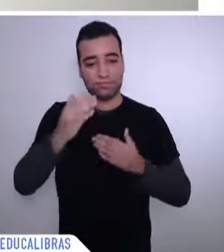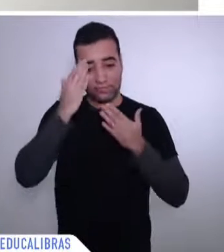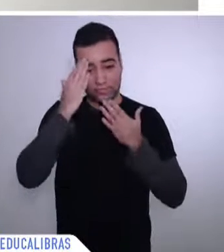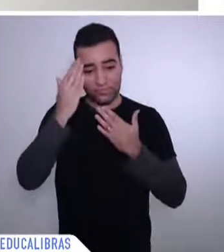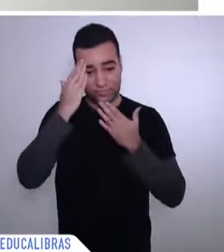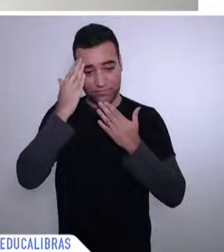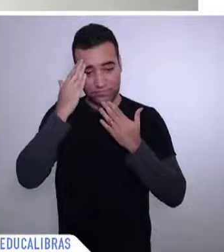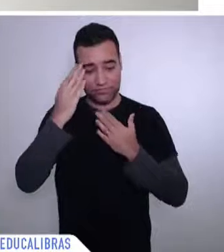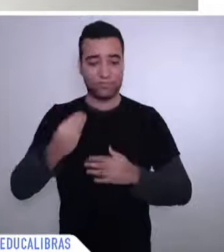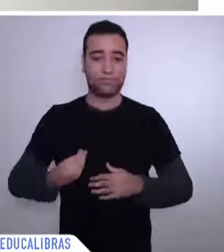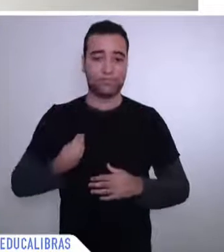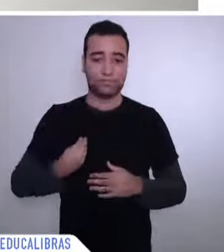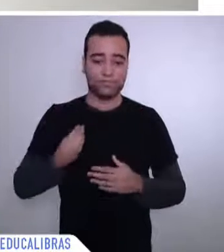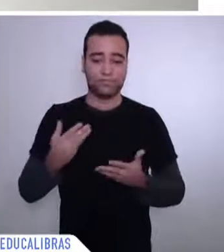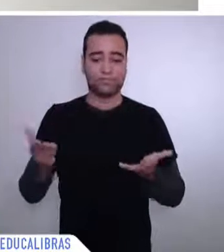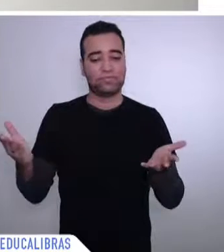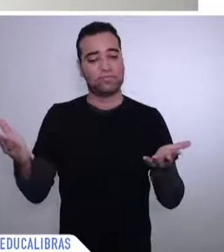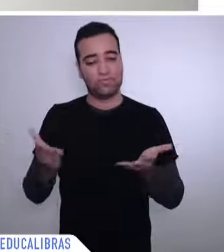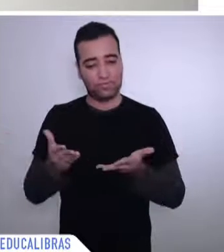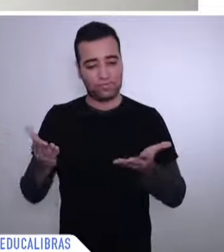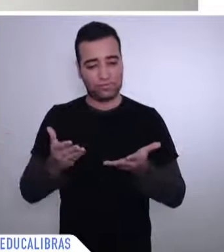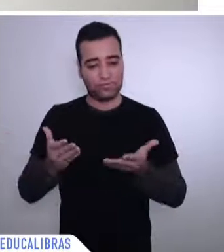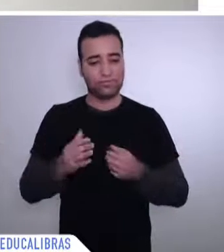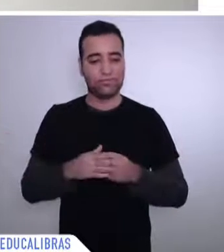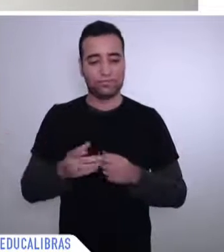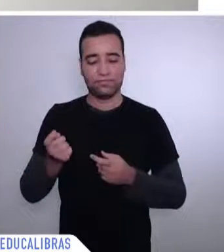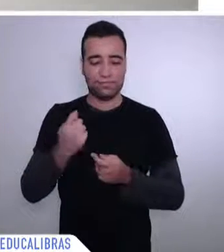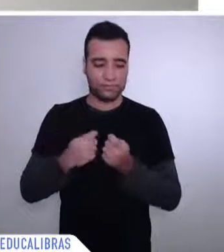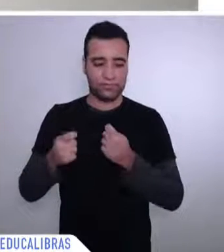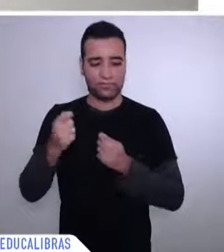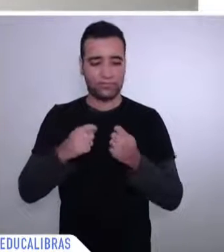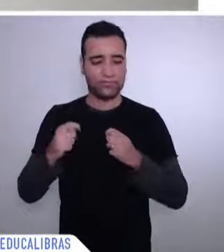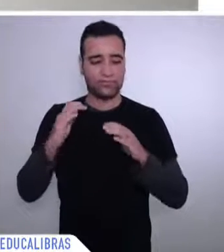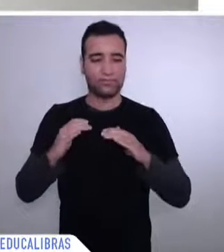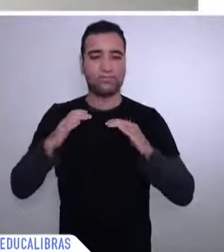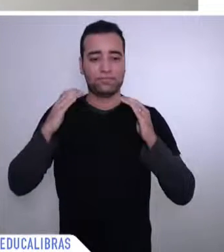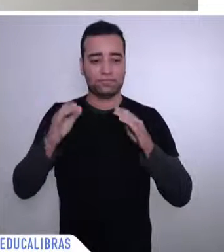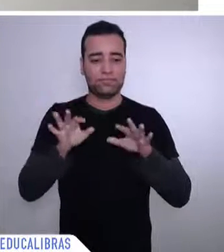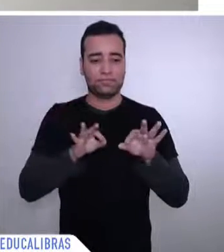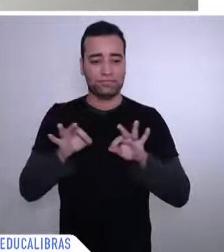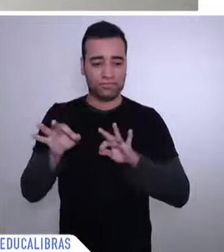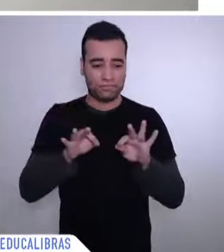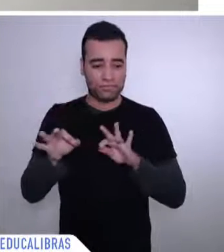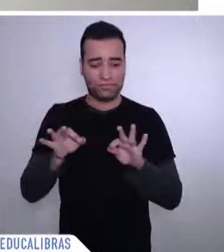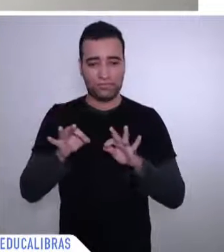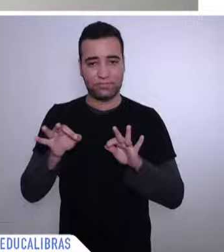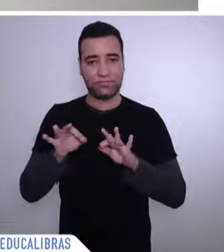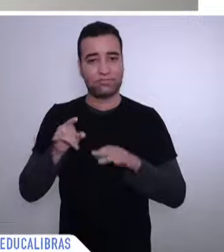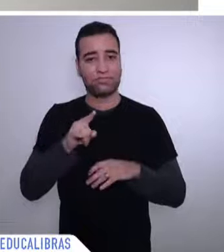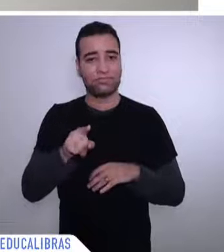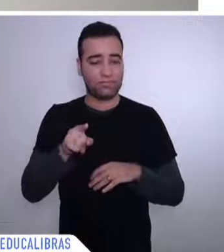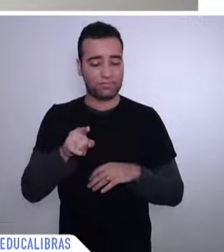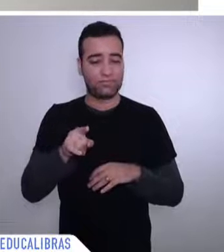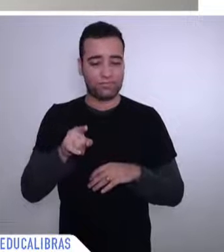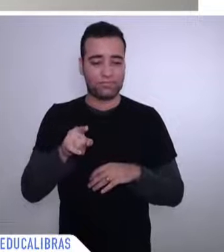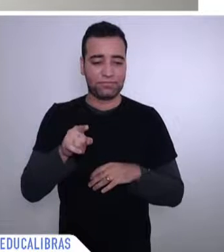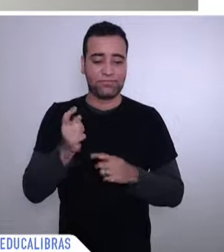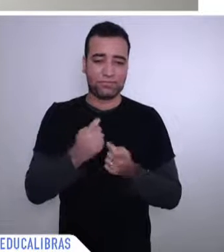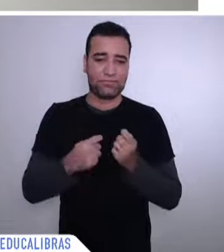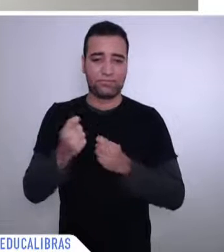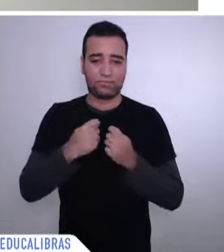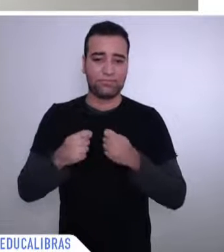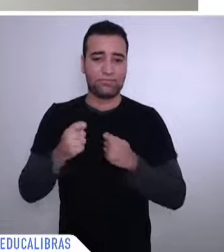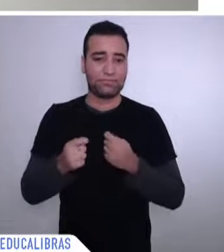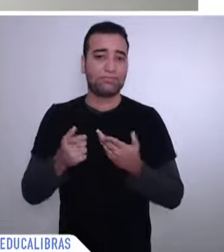for Economic Cooperation and Development, the OECD, where he's in charge of the Future of Work initiative. His